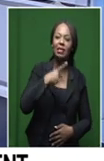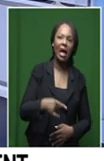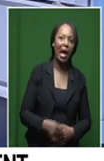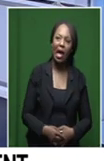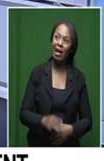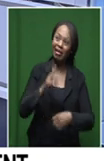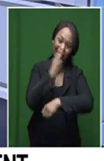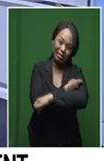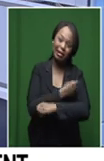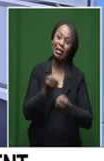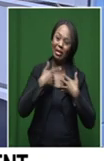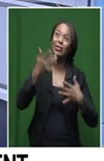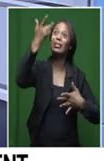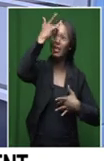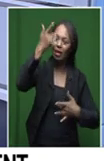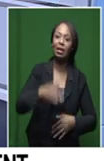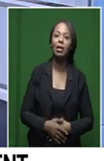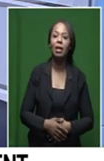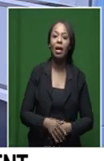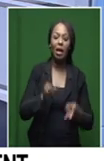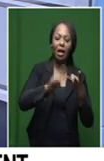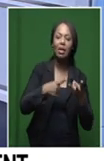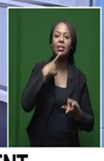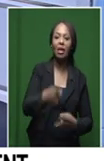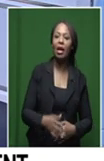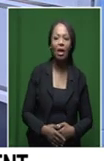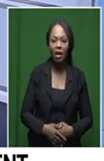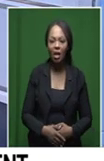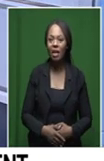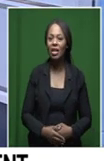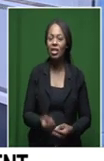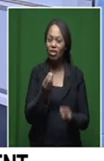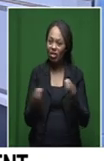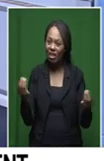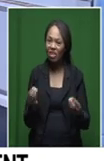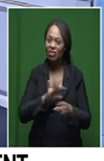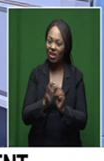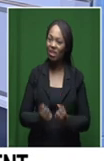that, children do not get COVID. How are we addressing all this misinformation?